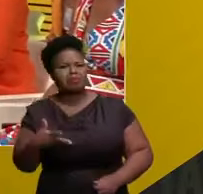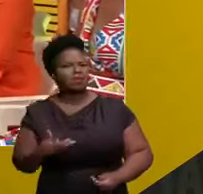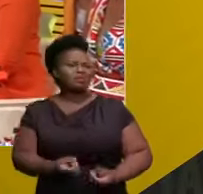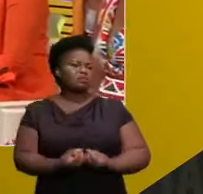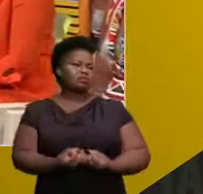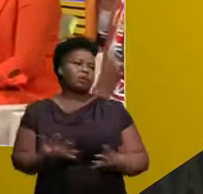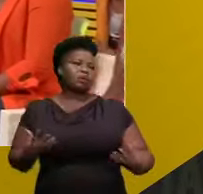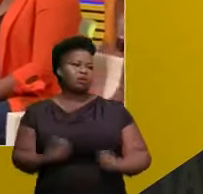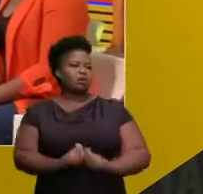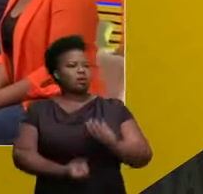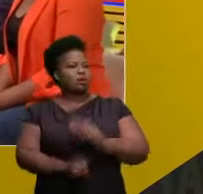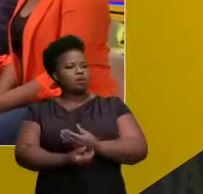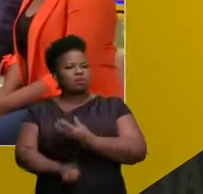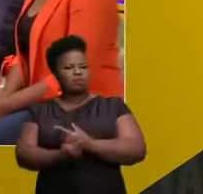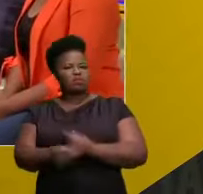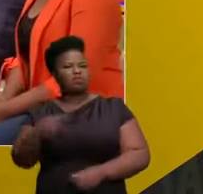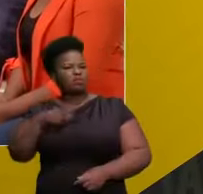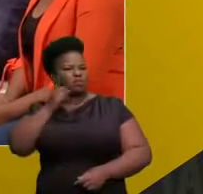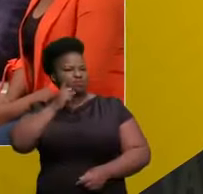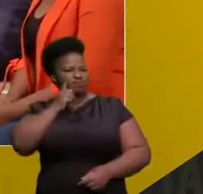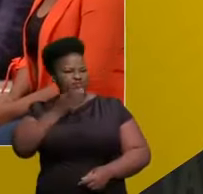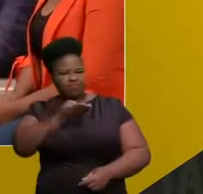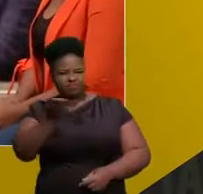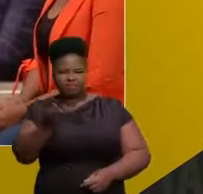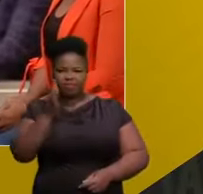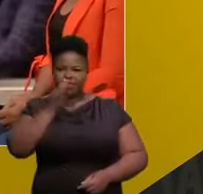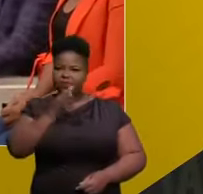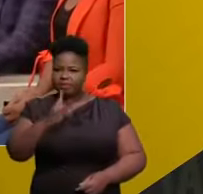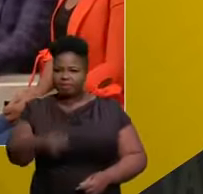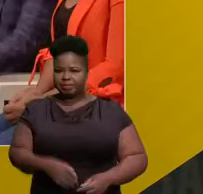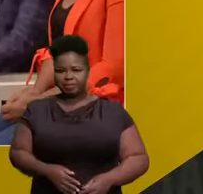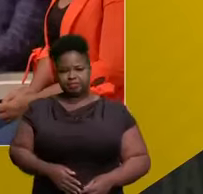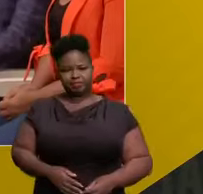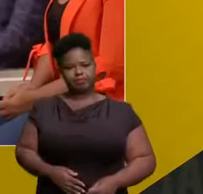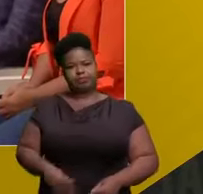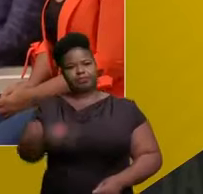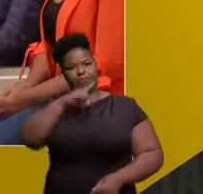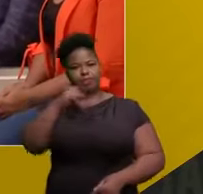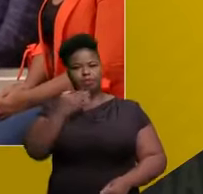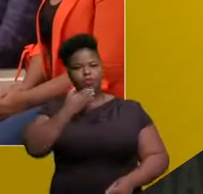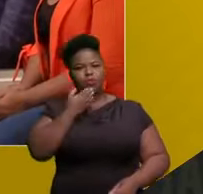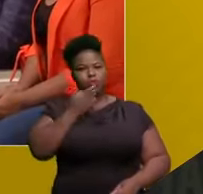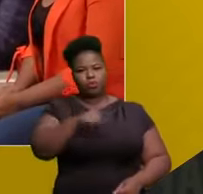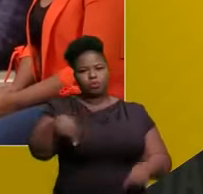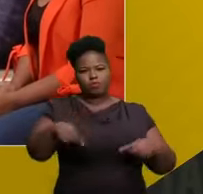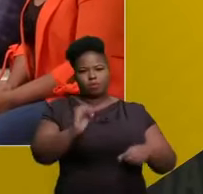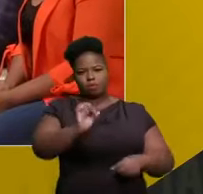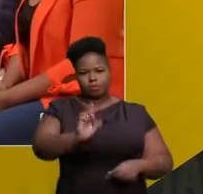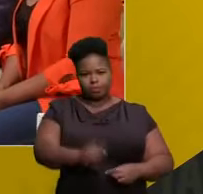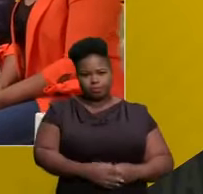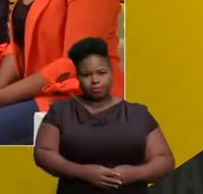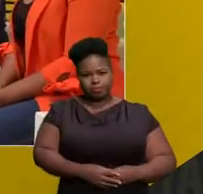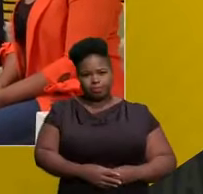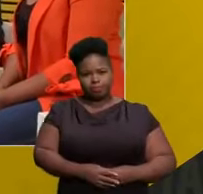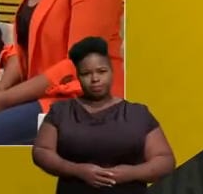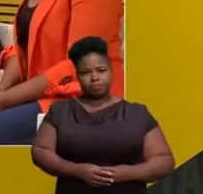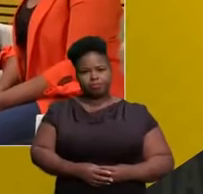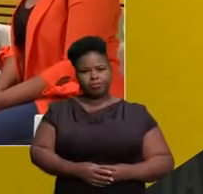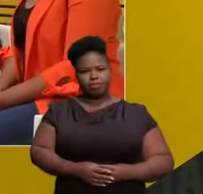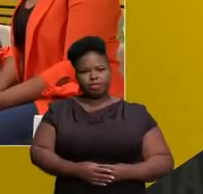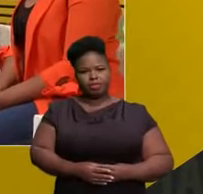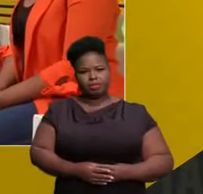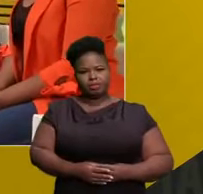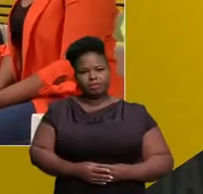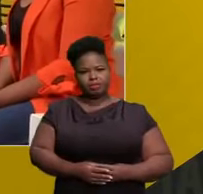kuningi kuyenzeka, but asisiza ukuthi thina our studio guests have to say, my brother, what's your name and what's your fear? Good day, my name is